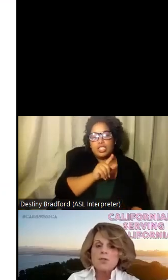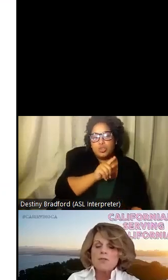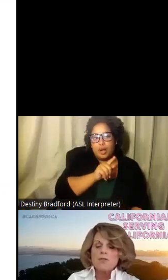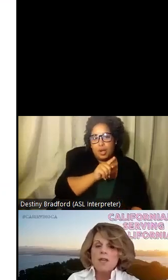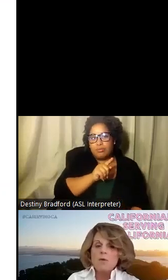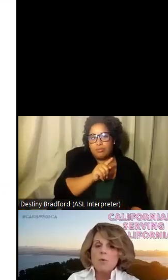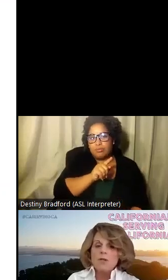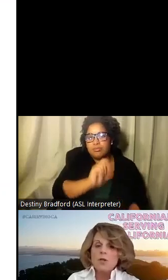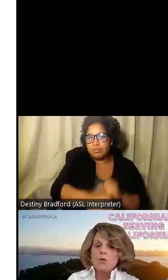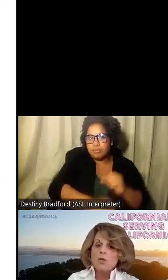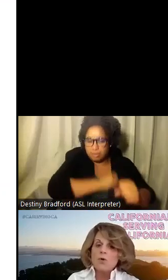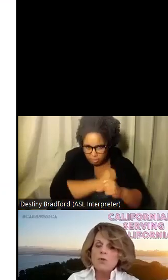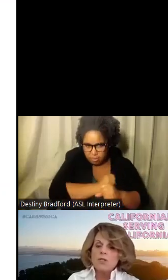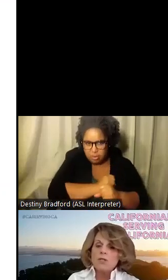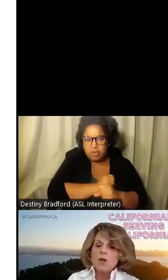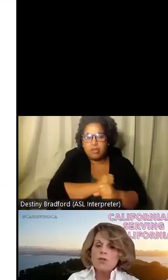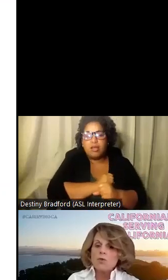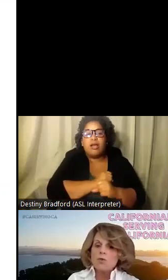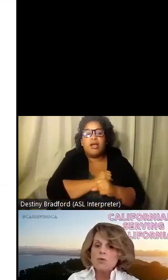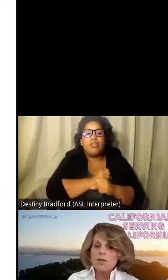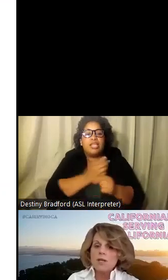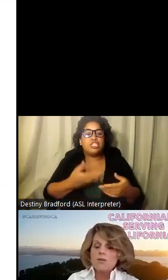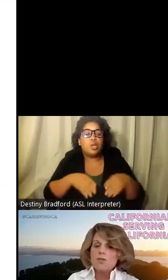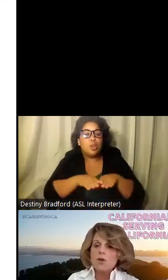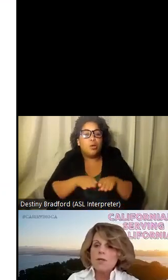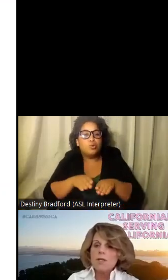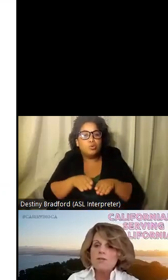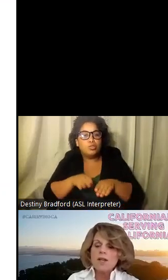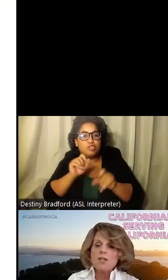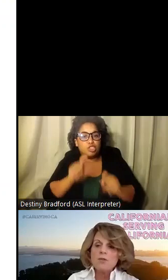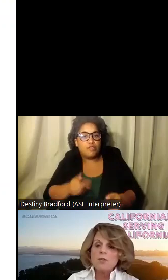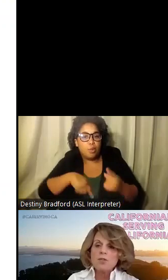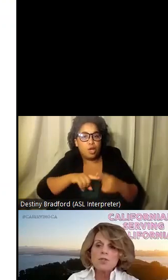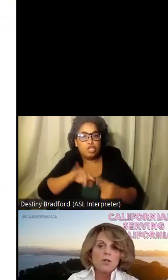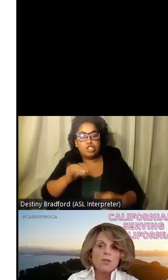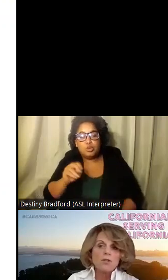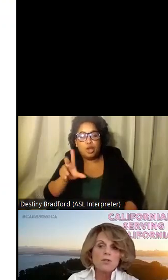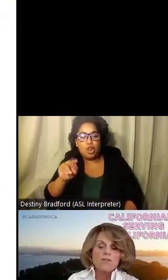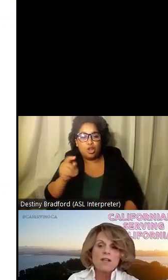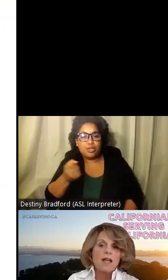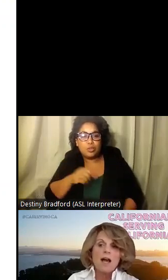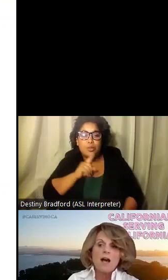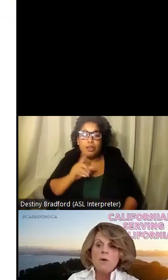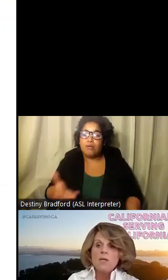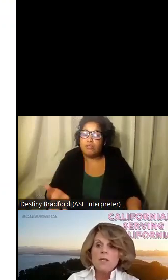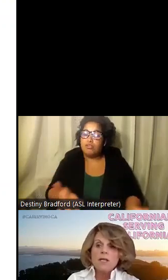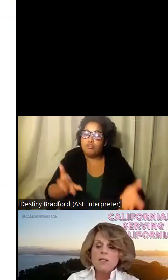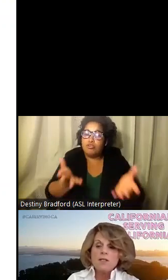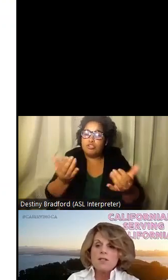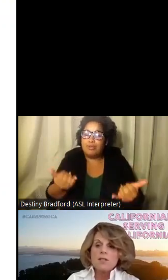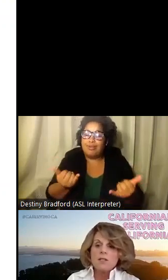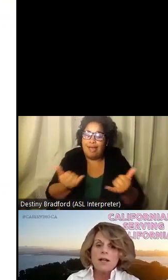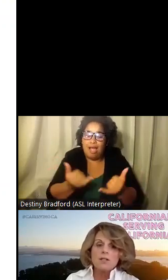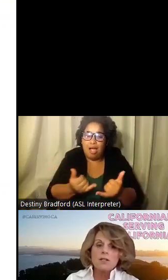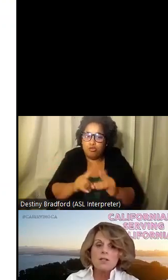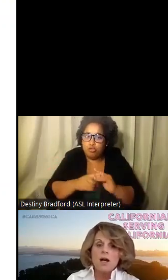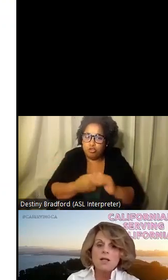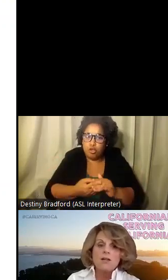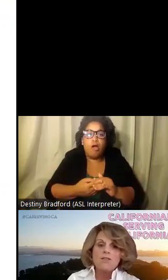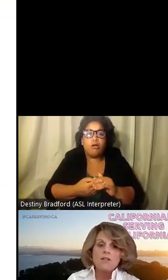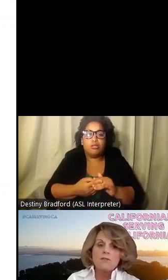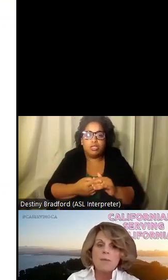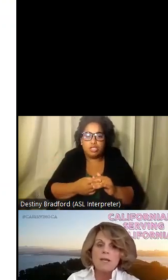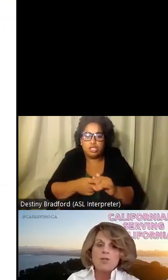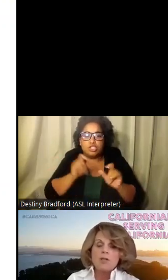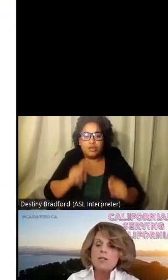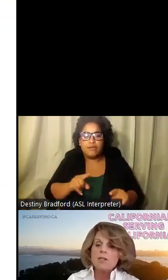The survey window closes on June 30th. So we invite you to start the survey now. It does collect a lot